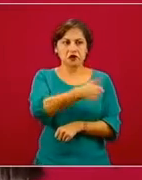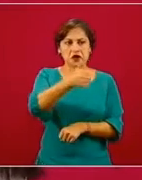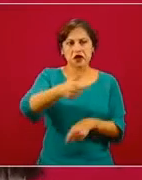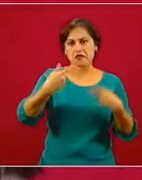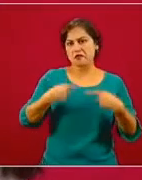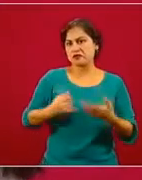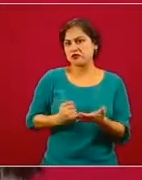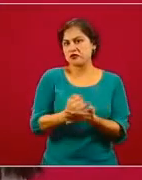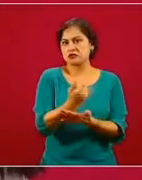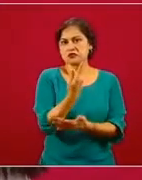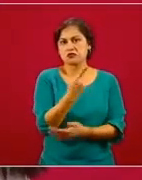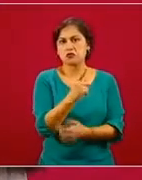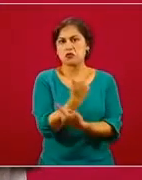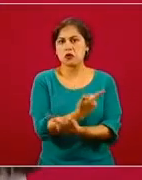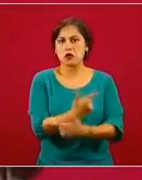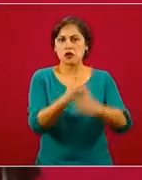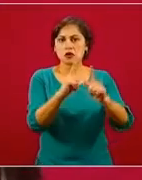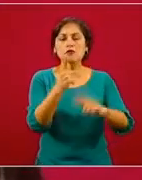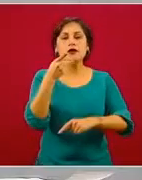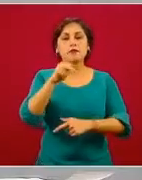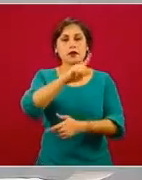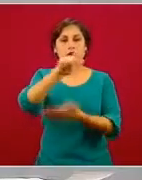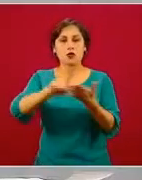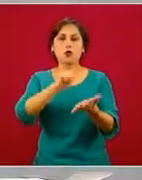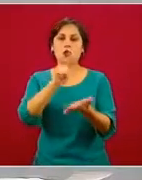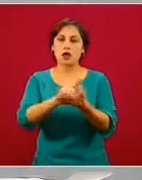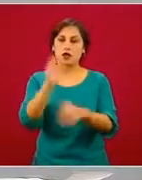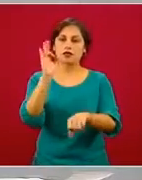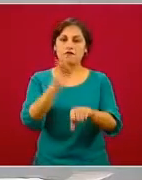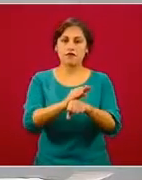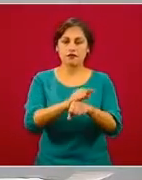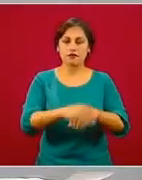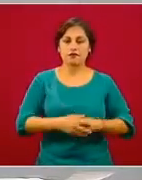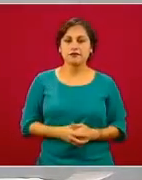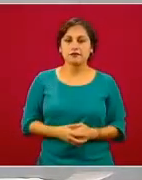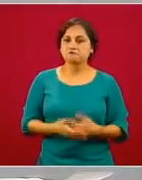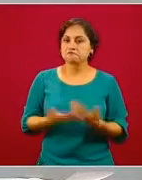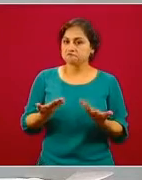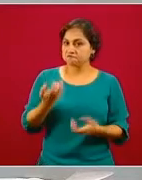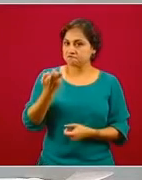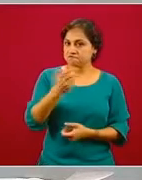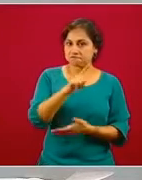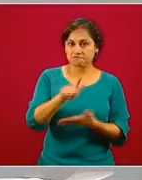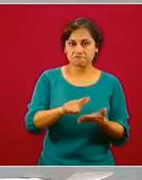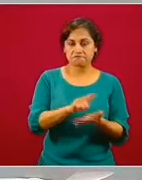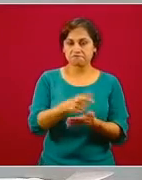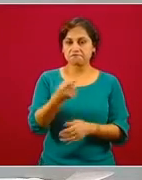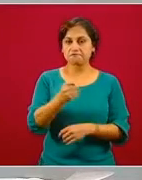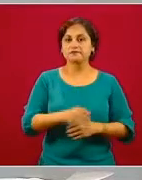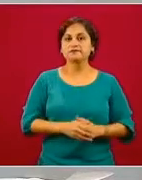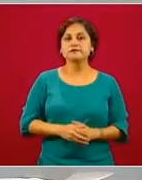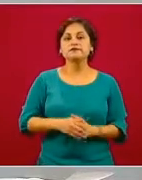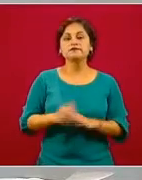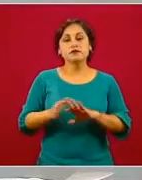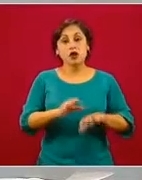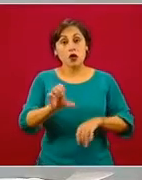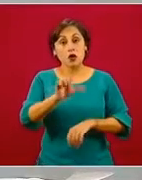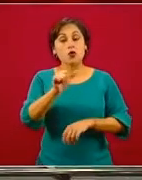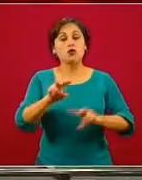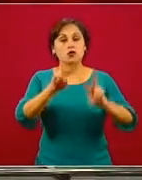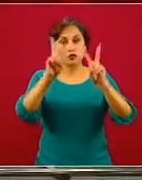all understand that these are rights that these people need to have access